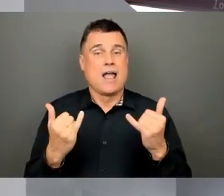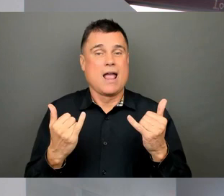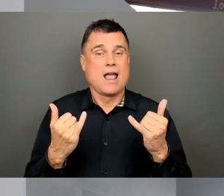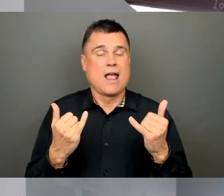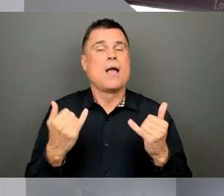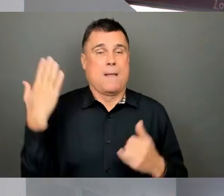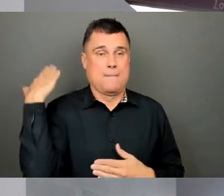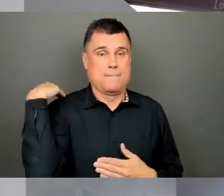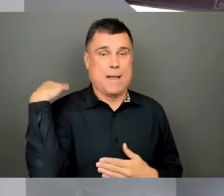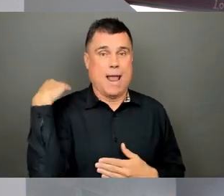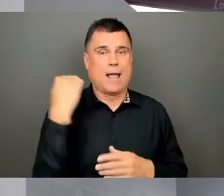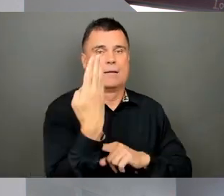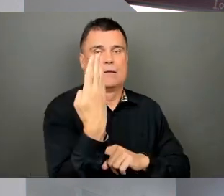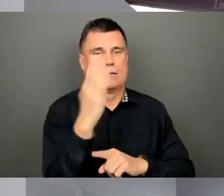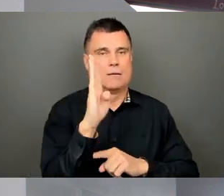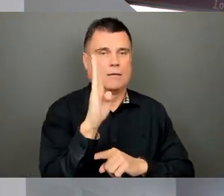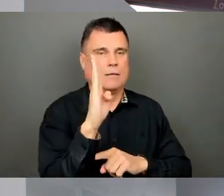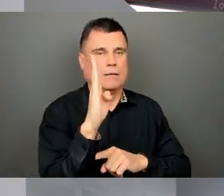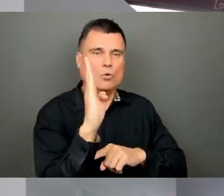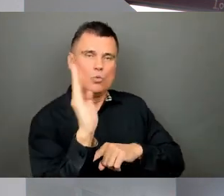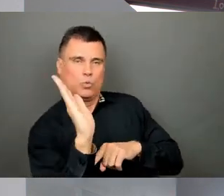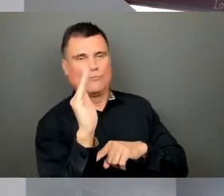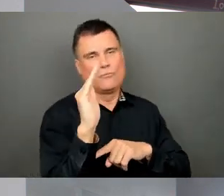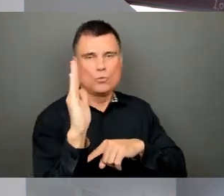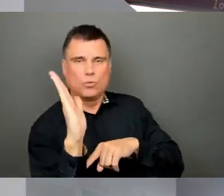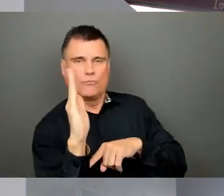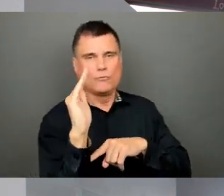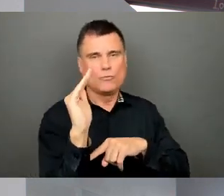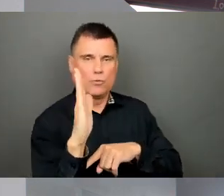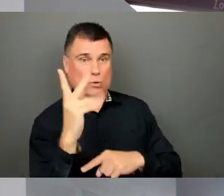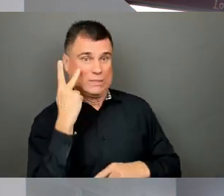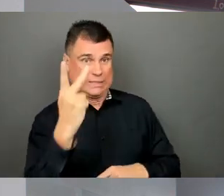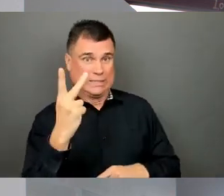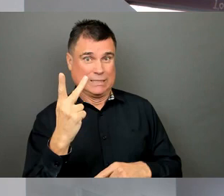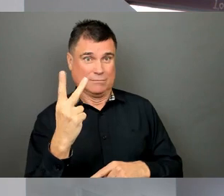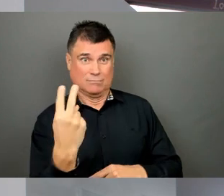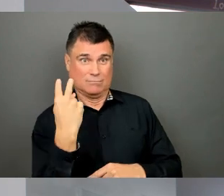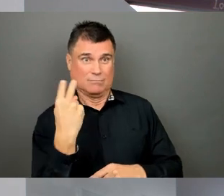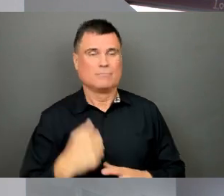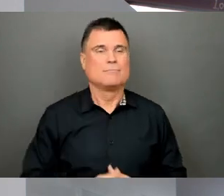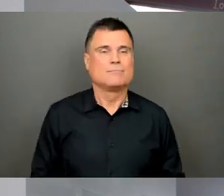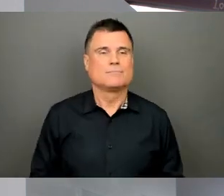groove. From the side, we want to turn to the side. This is what it looks like to the side.